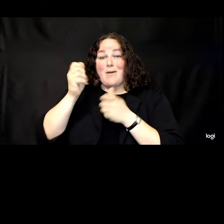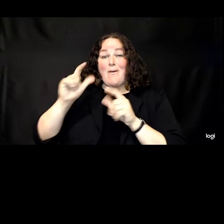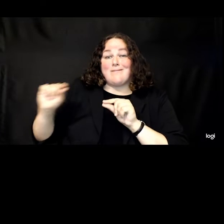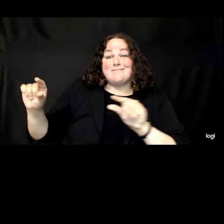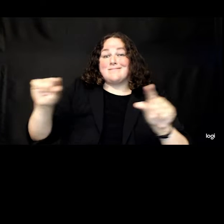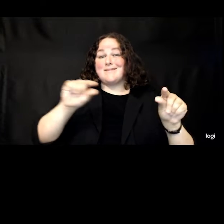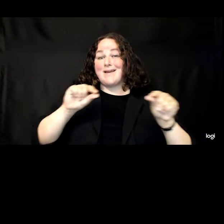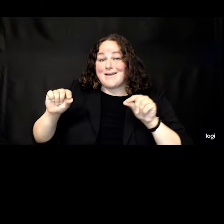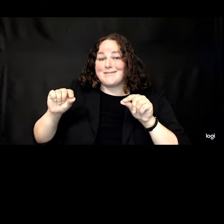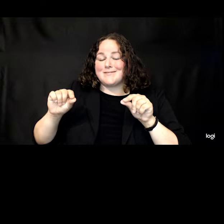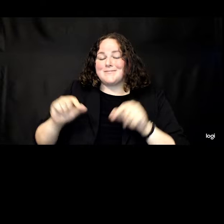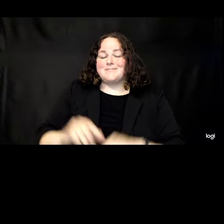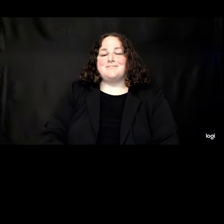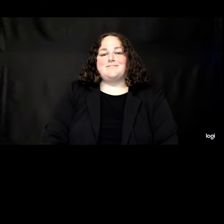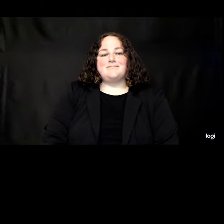within my first month at Lincoln.